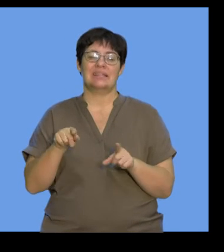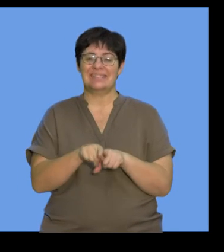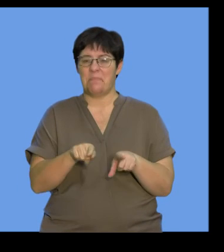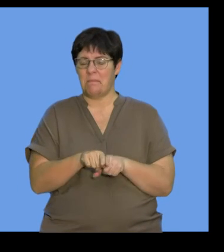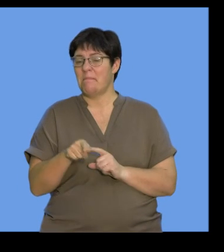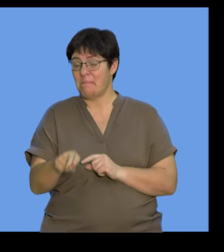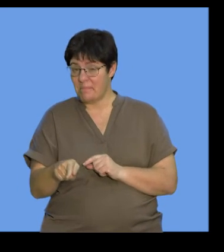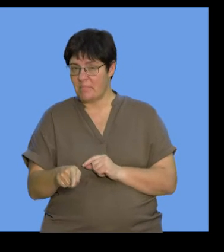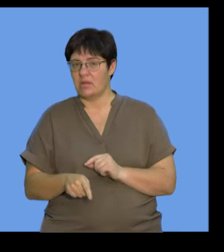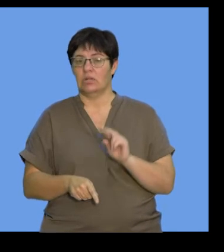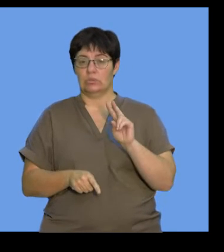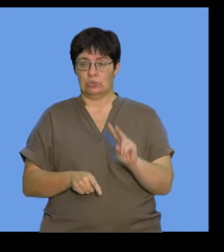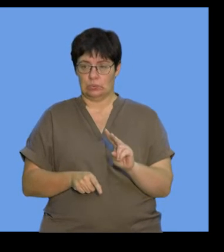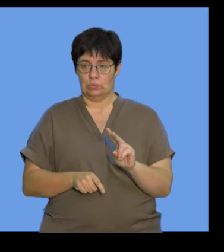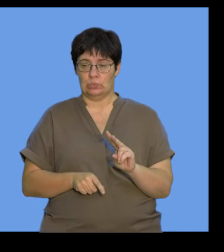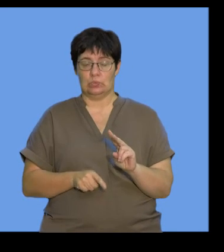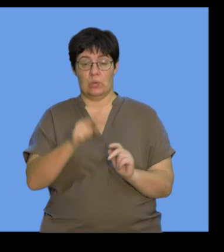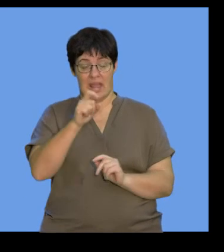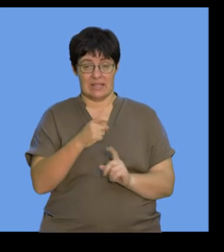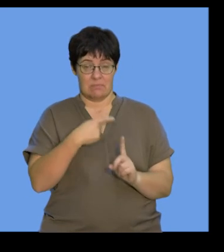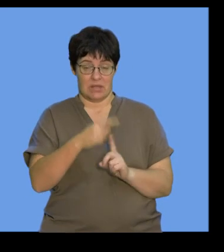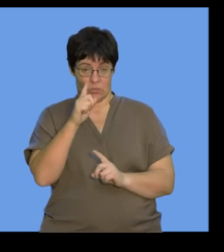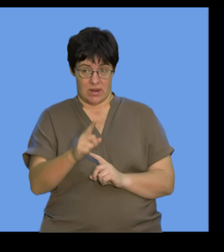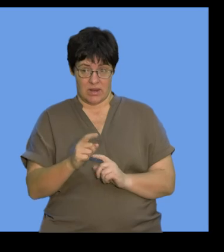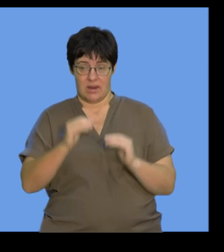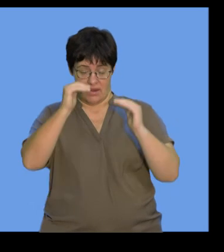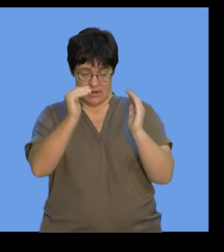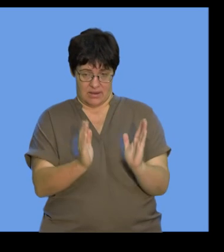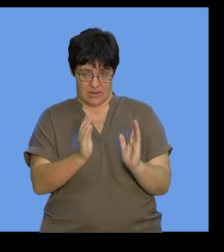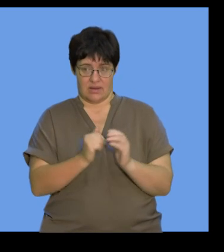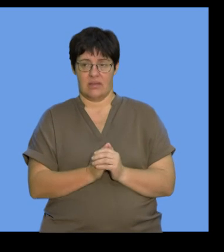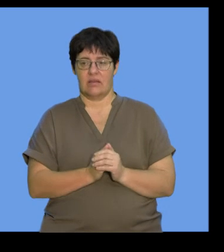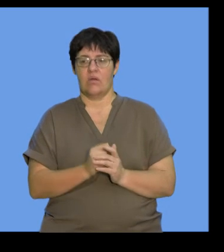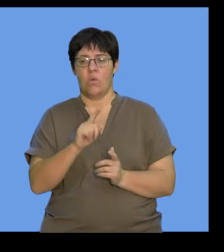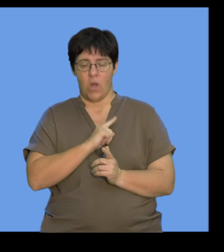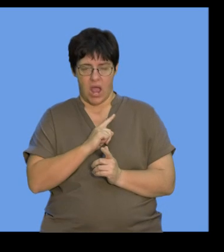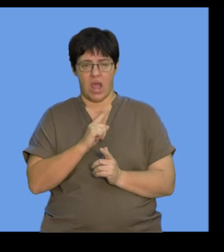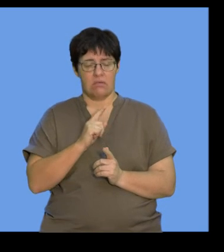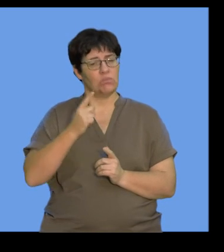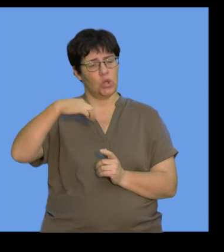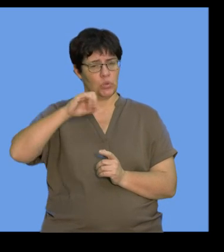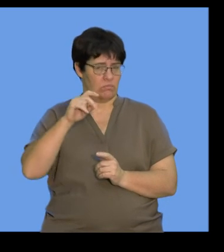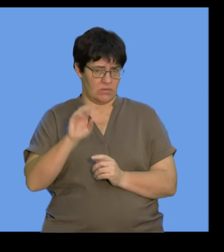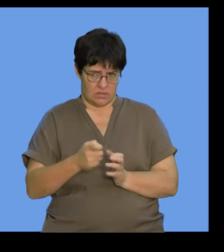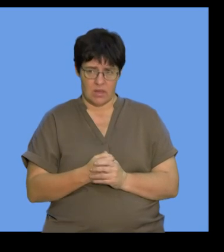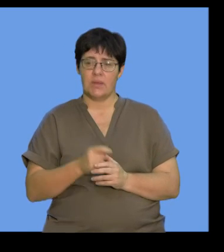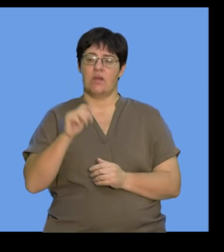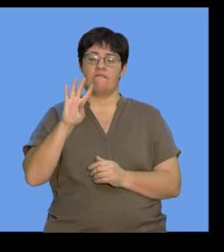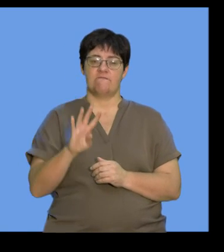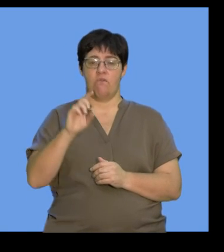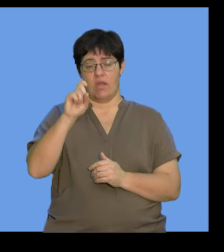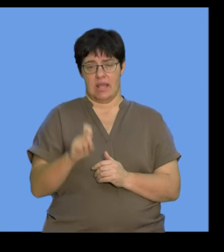as 2x plus 1 in the brackets because it's a cube, right? And this